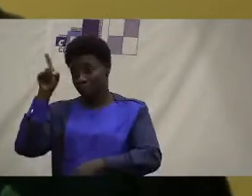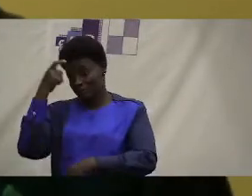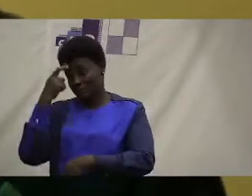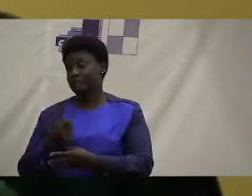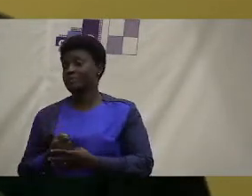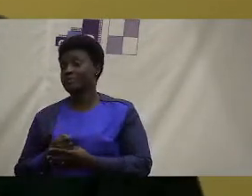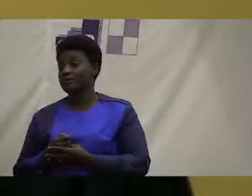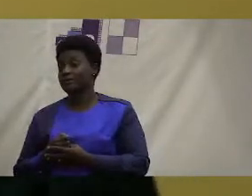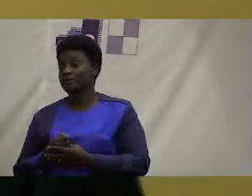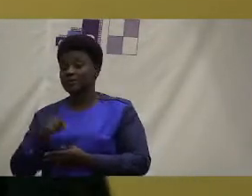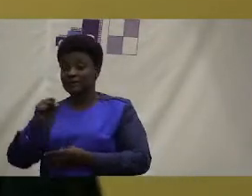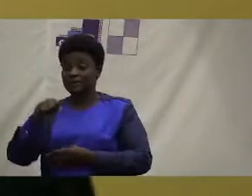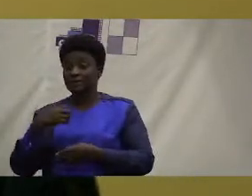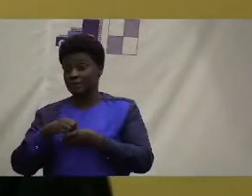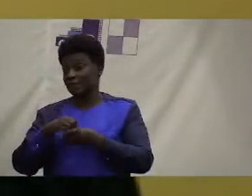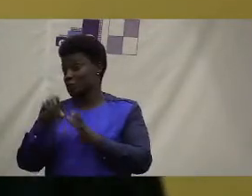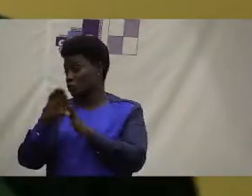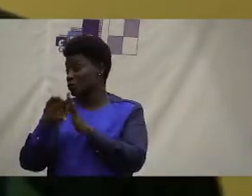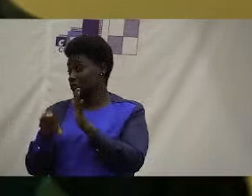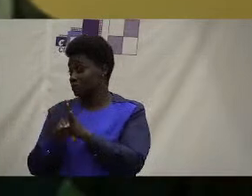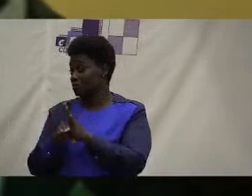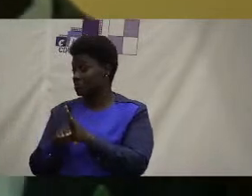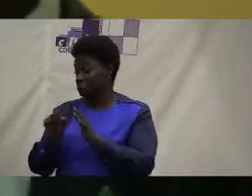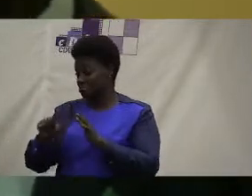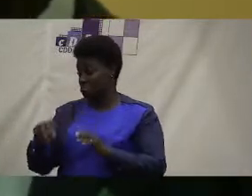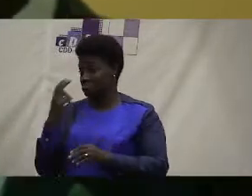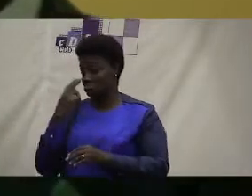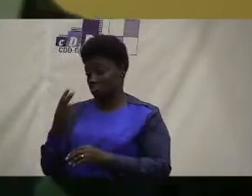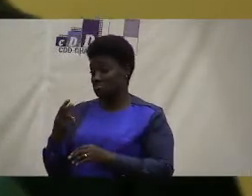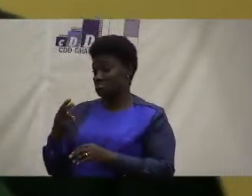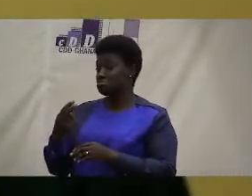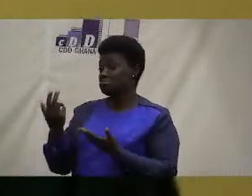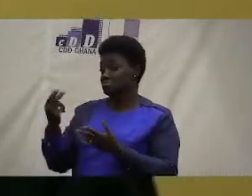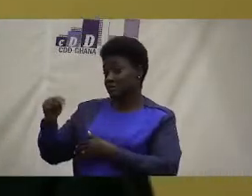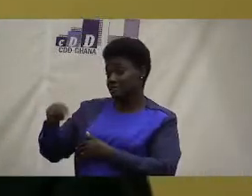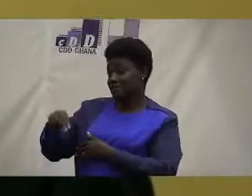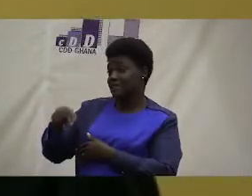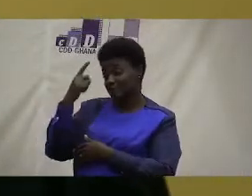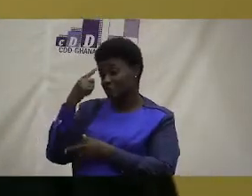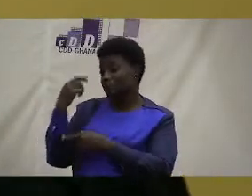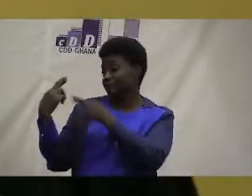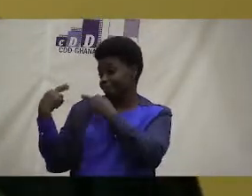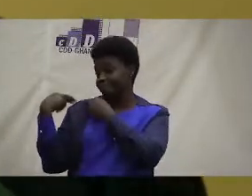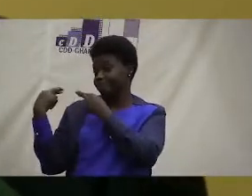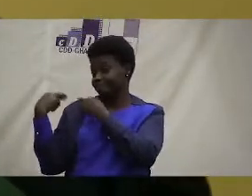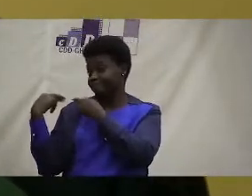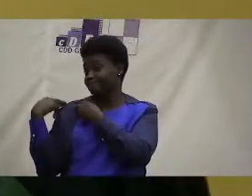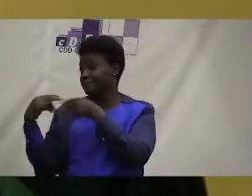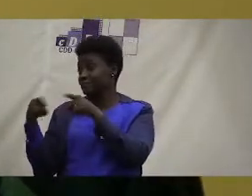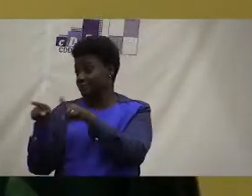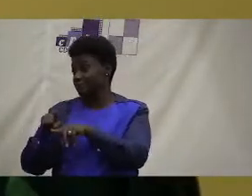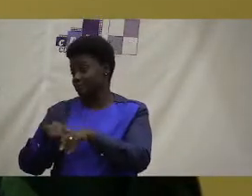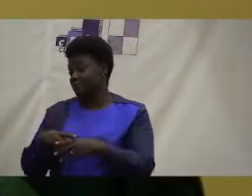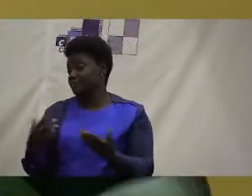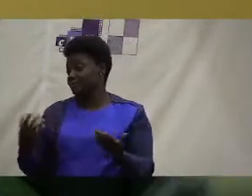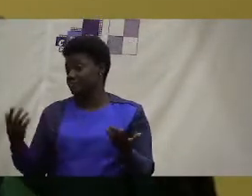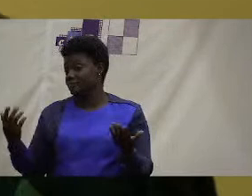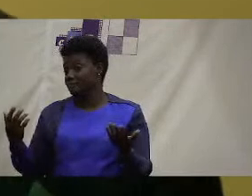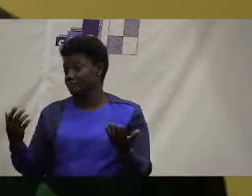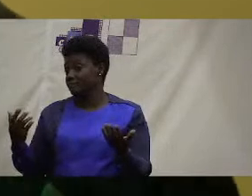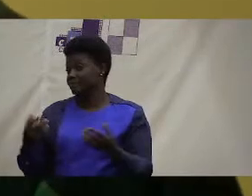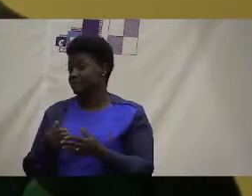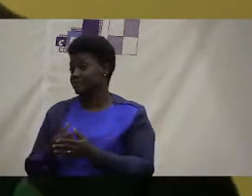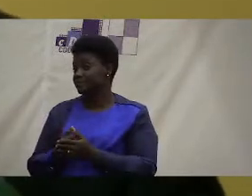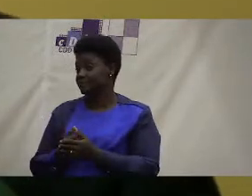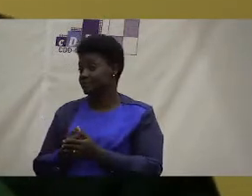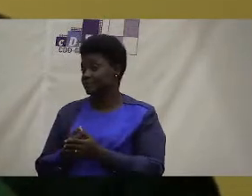Indeed, our constitution itself realizes the need for accountability and did set up a number